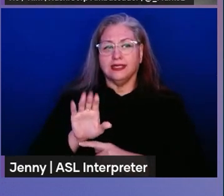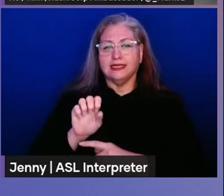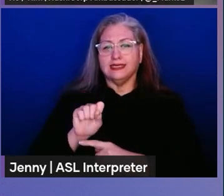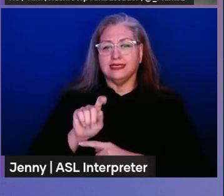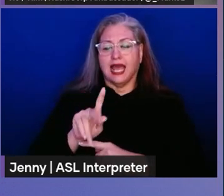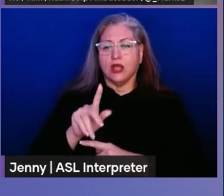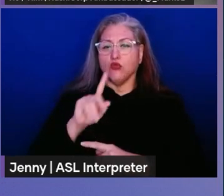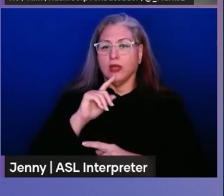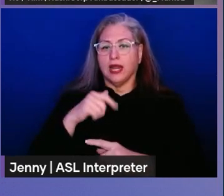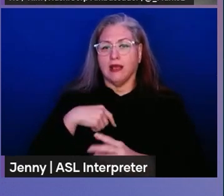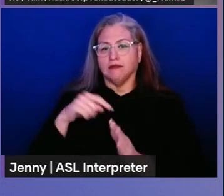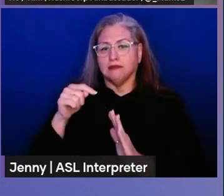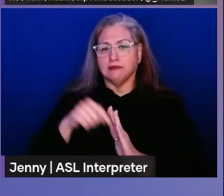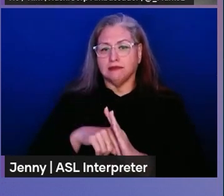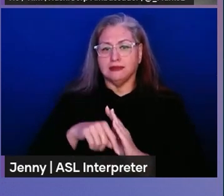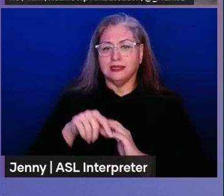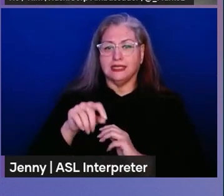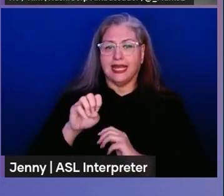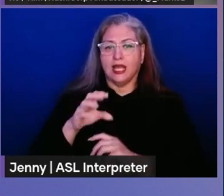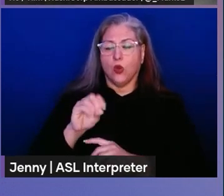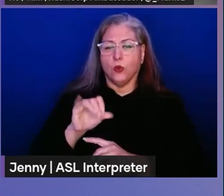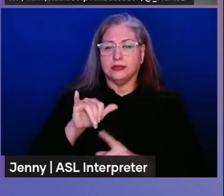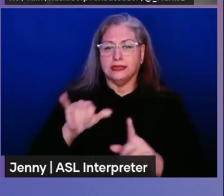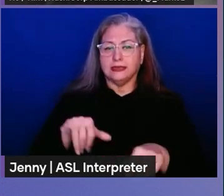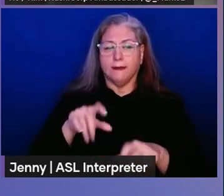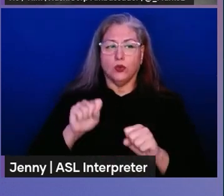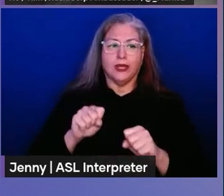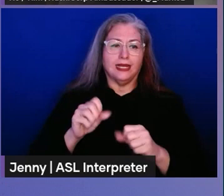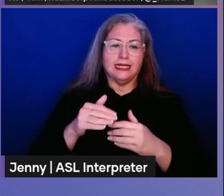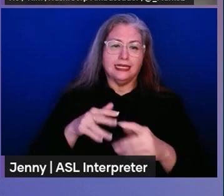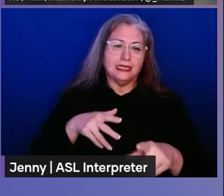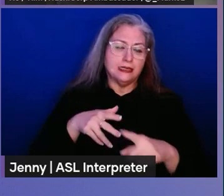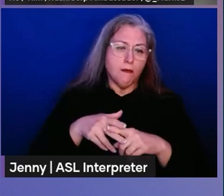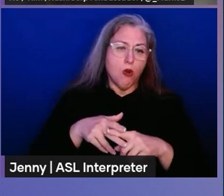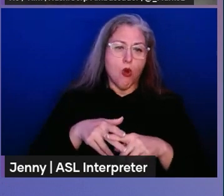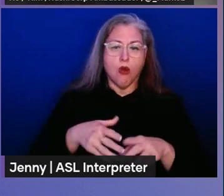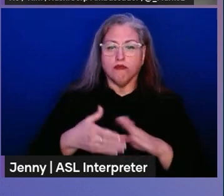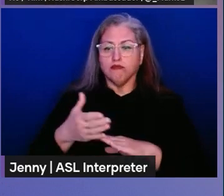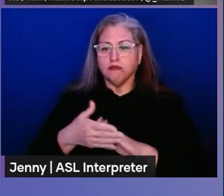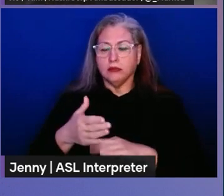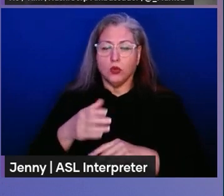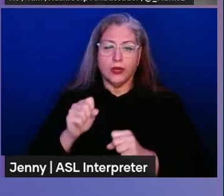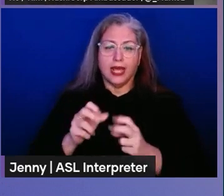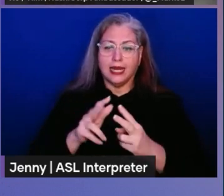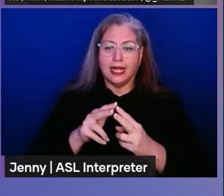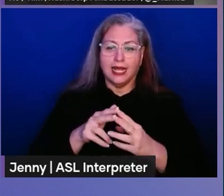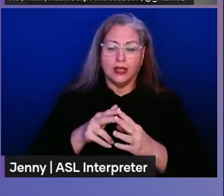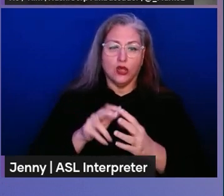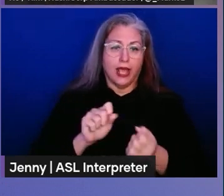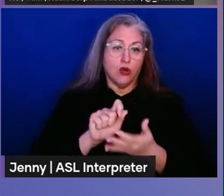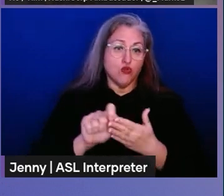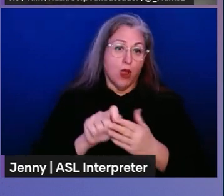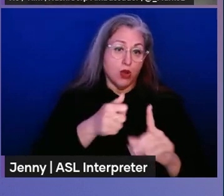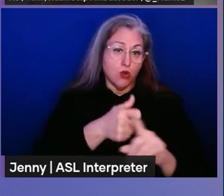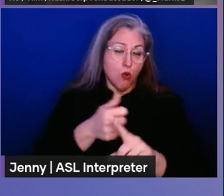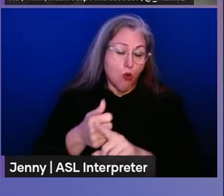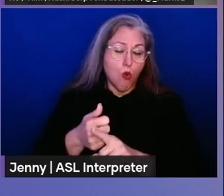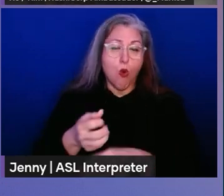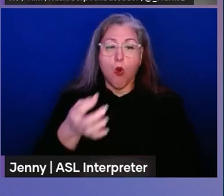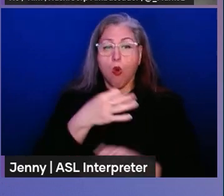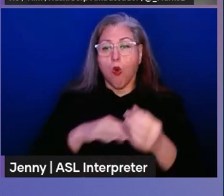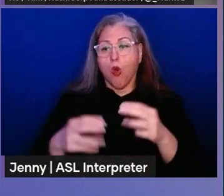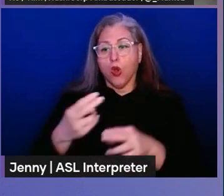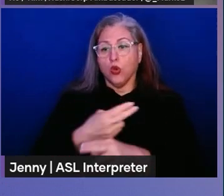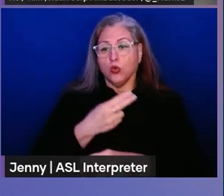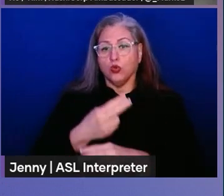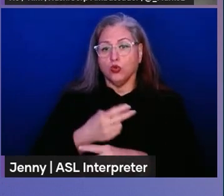extensible ecosystem. So it does support plugins natively, where you can either go and write your own, or use one of